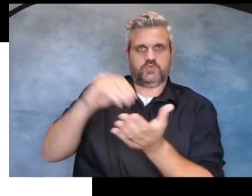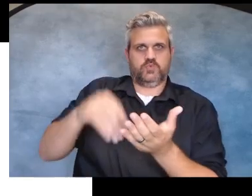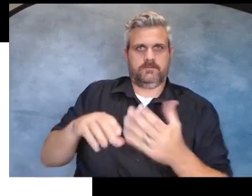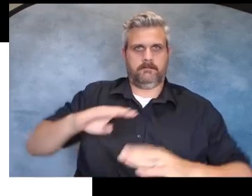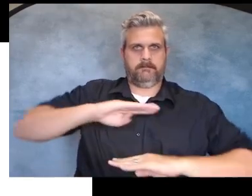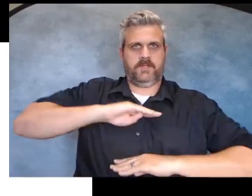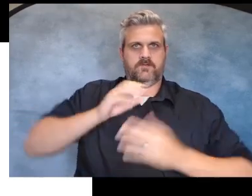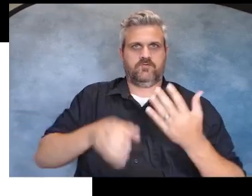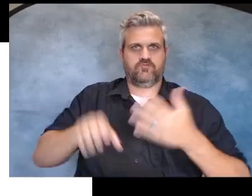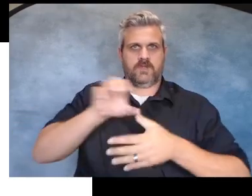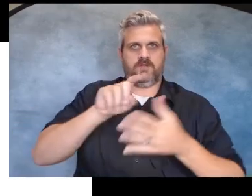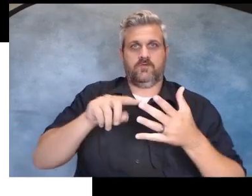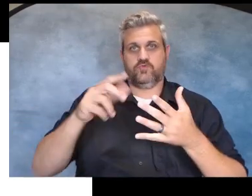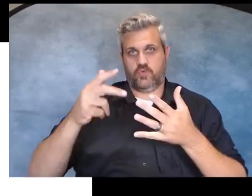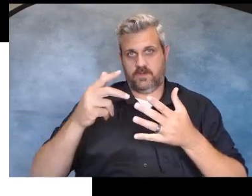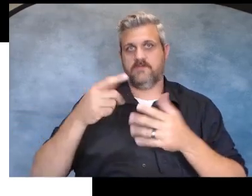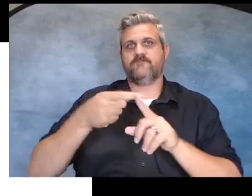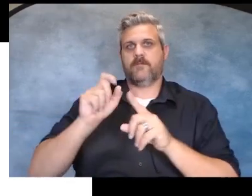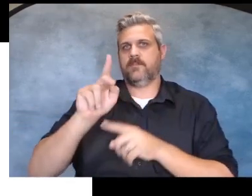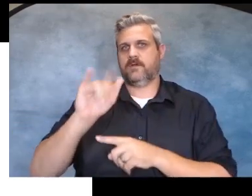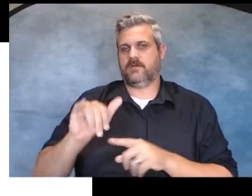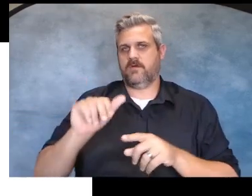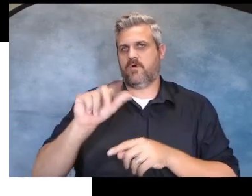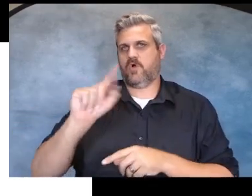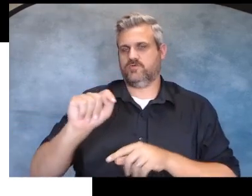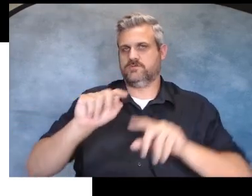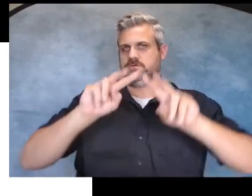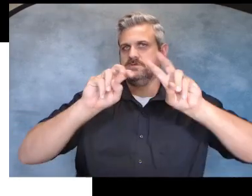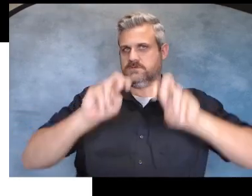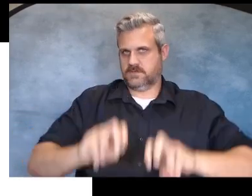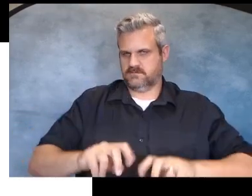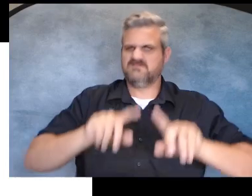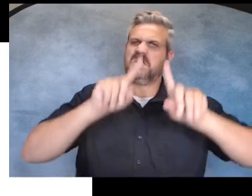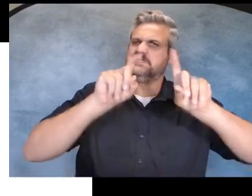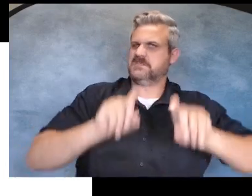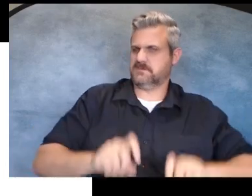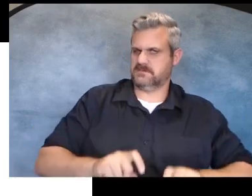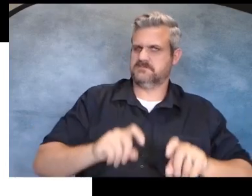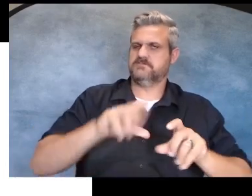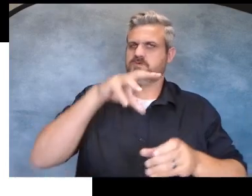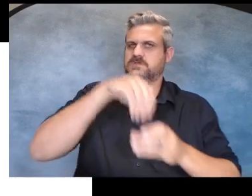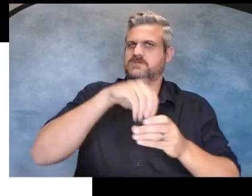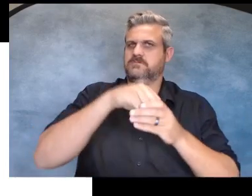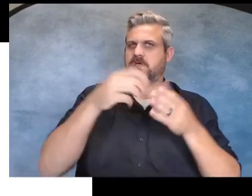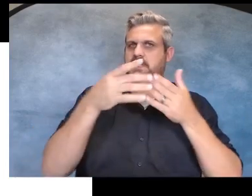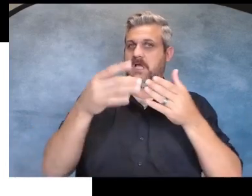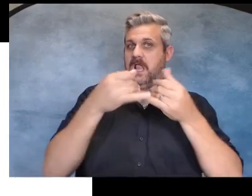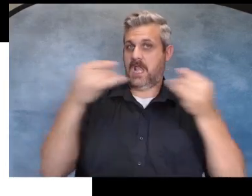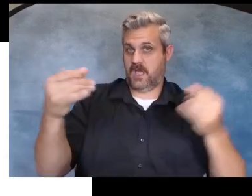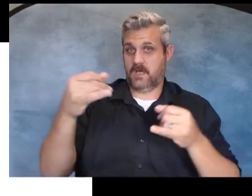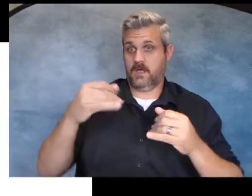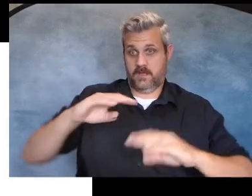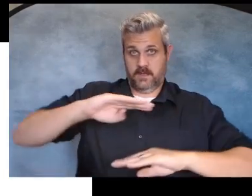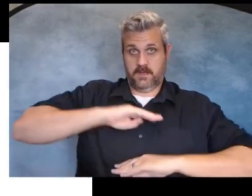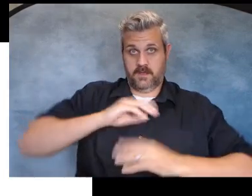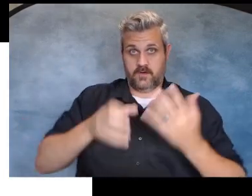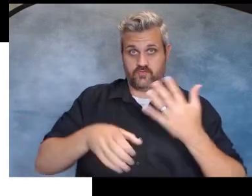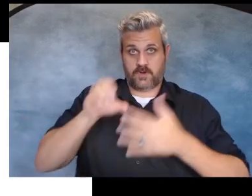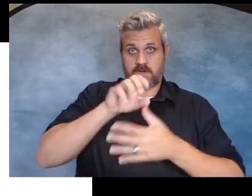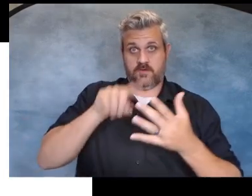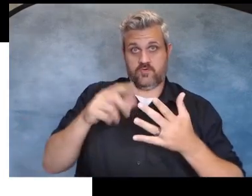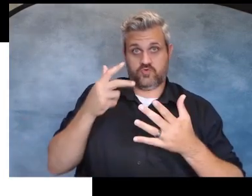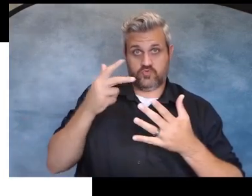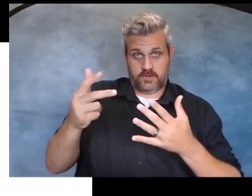meets Criterion 3 of the Kentucky Alternate Assessment Participation Guidelines. In order for the student to meet